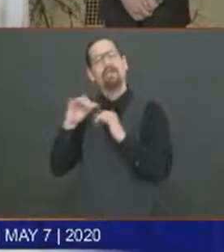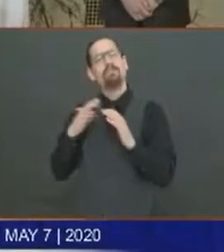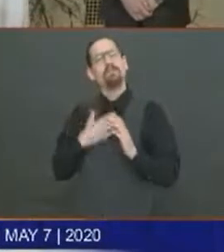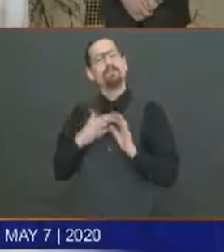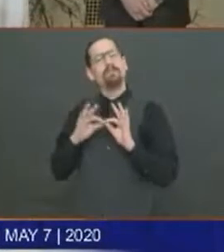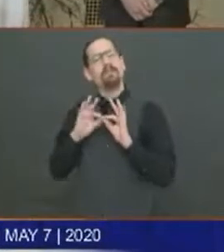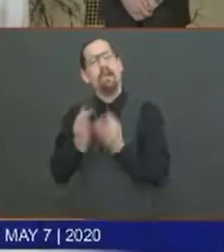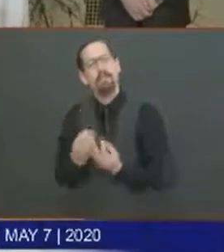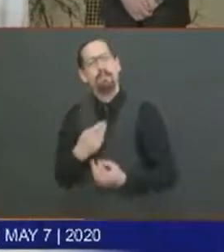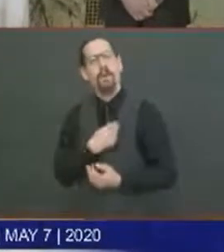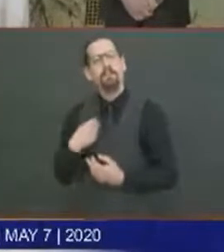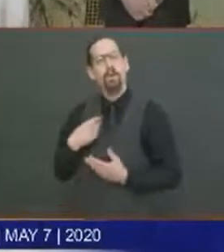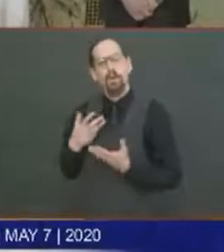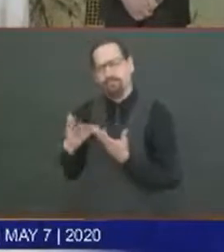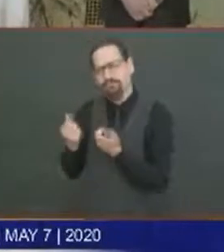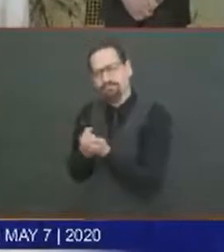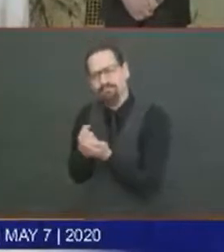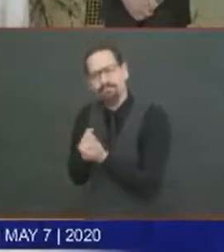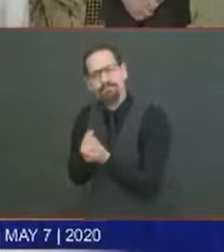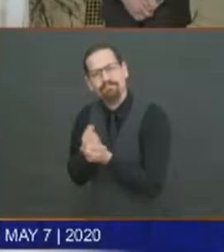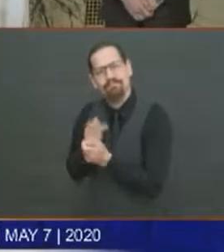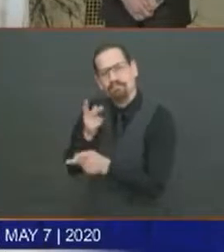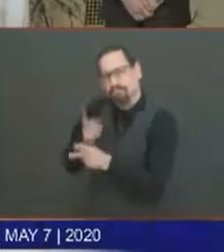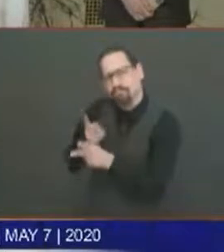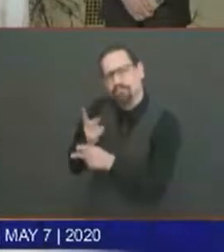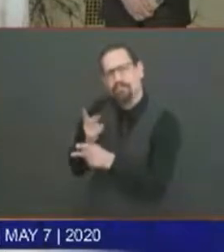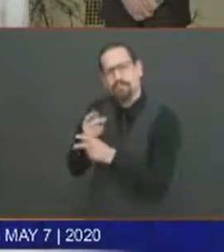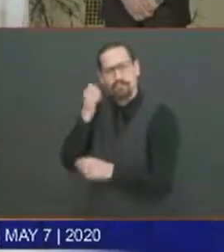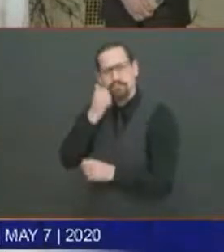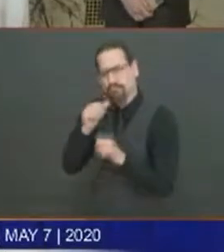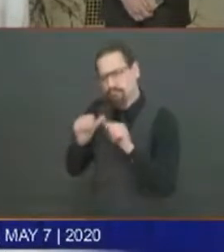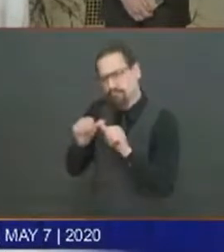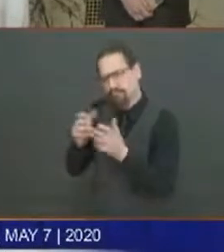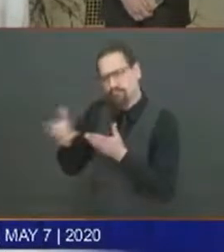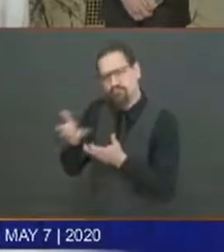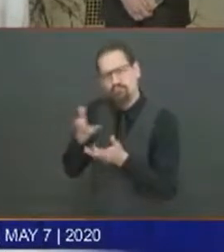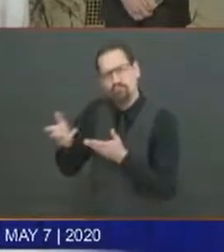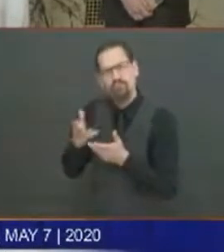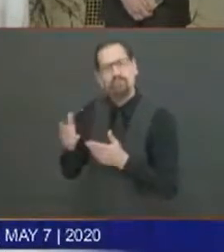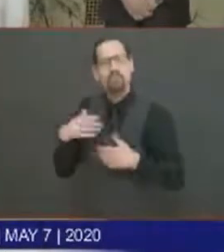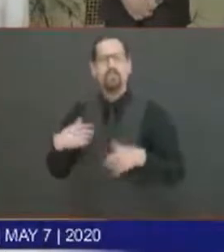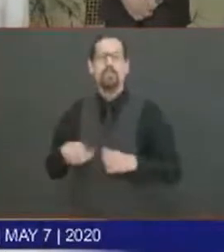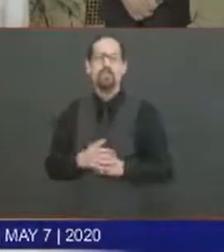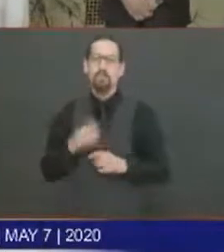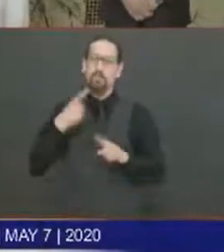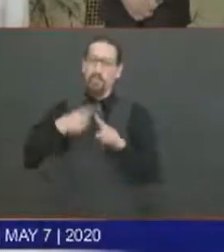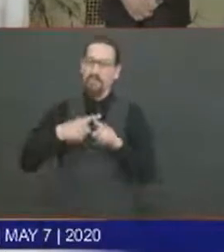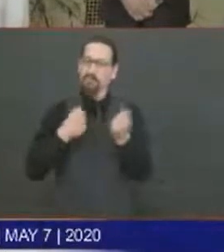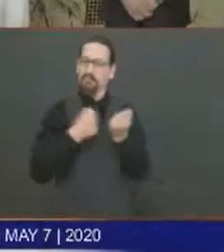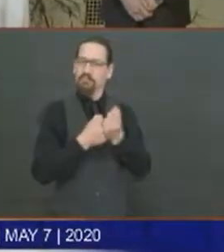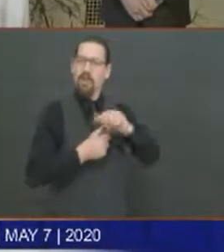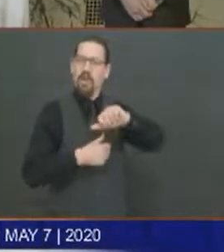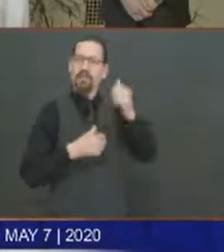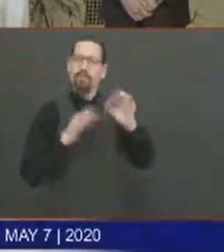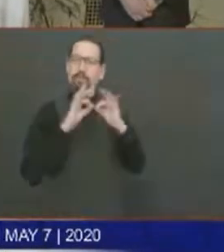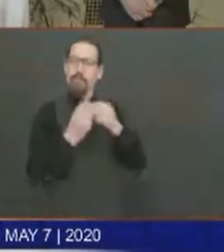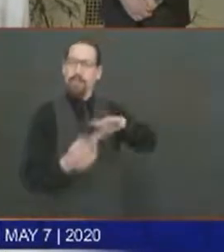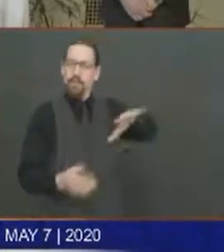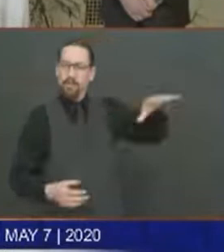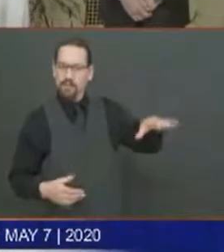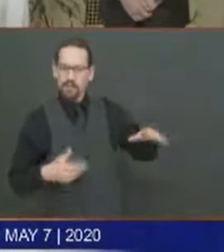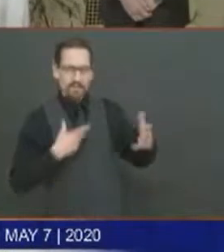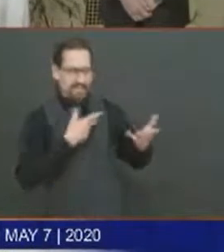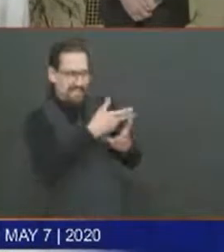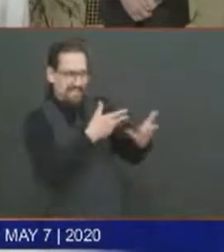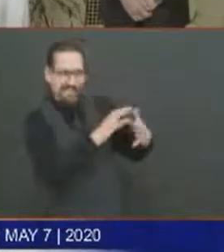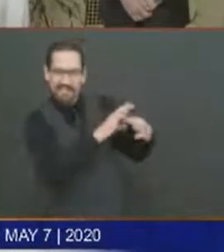support residents and support families during this enormously challenging time. So with